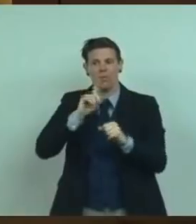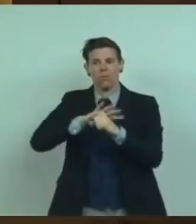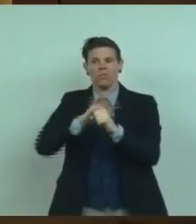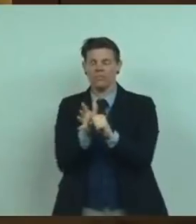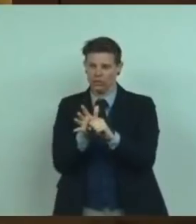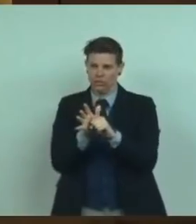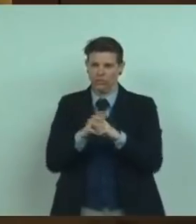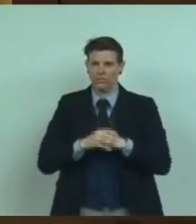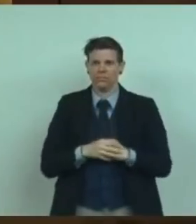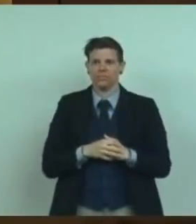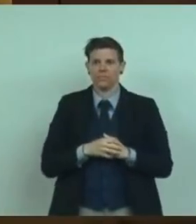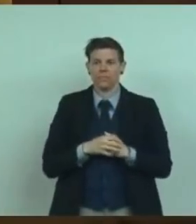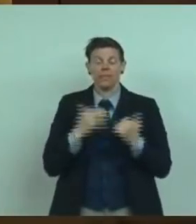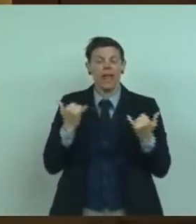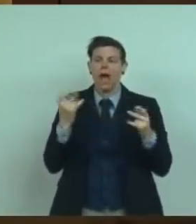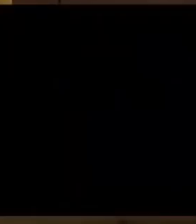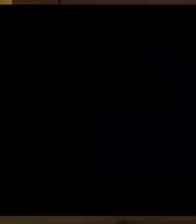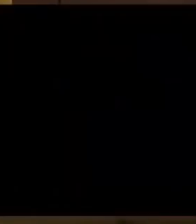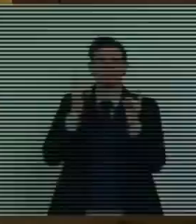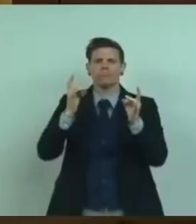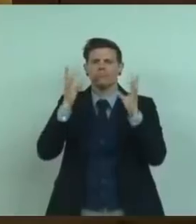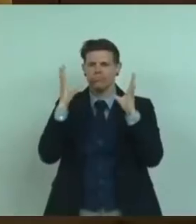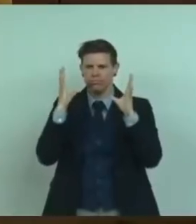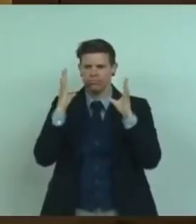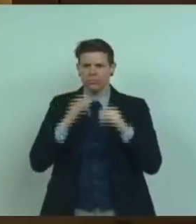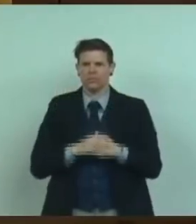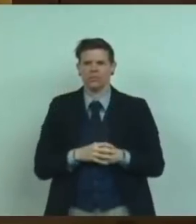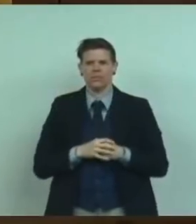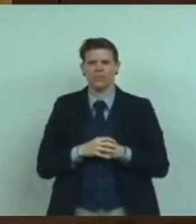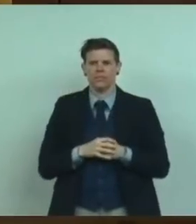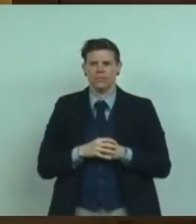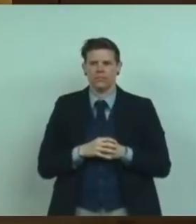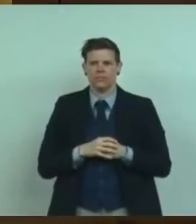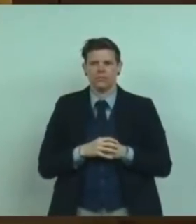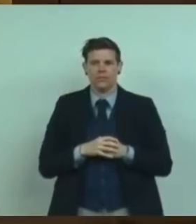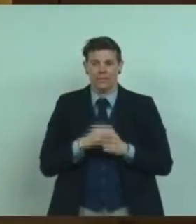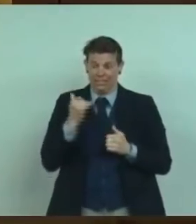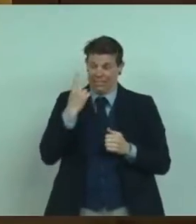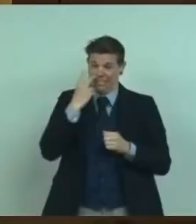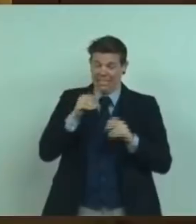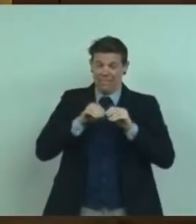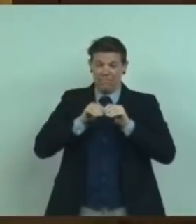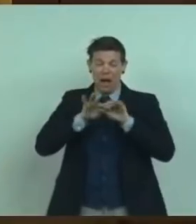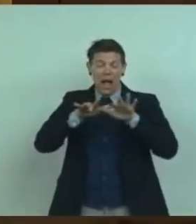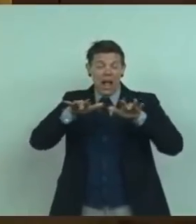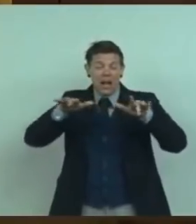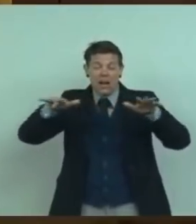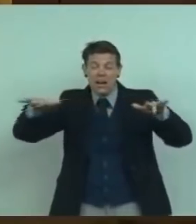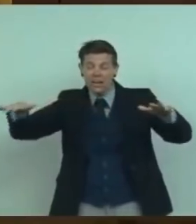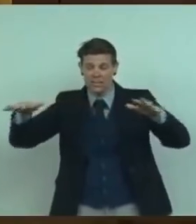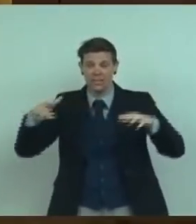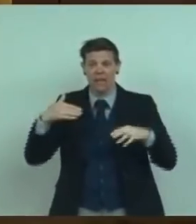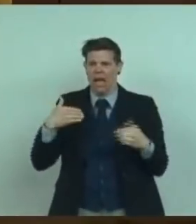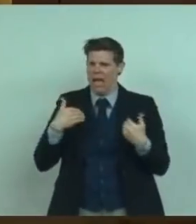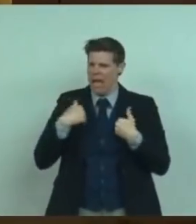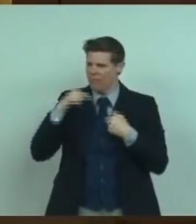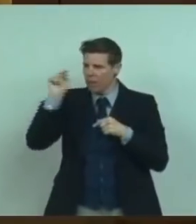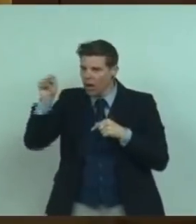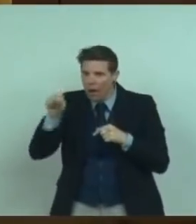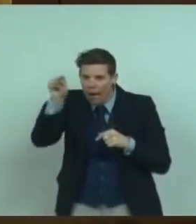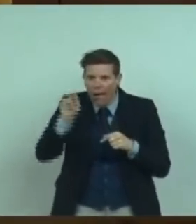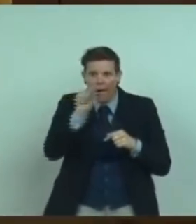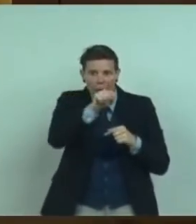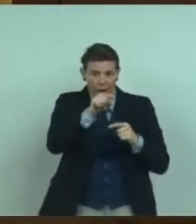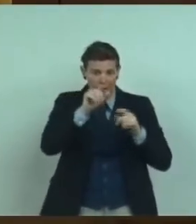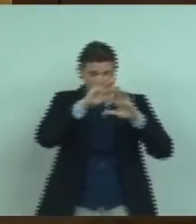seen incredible spread, and we've got these epicenters, there aren't enough to go around just in that context. So I think